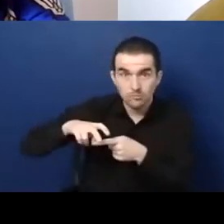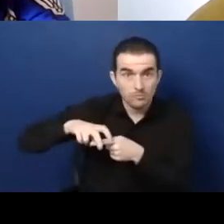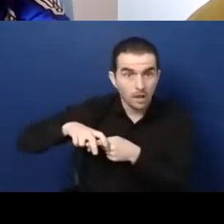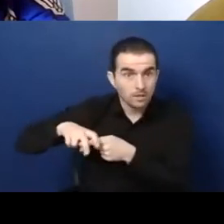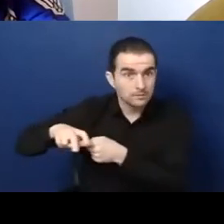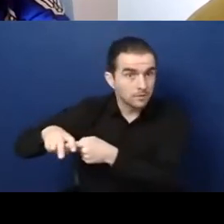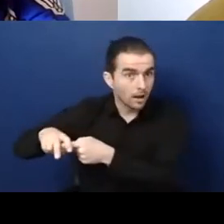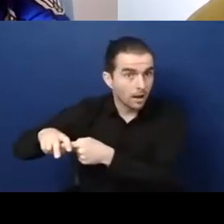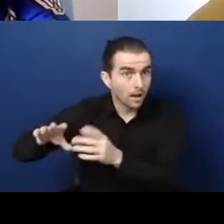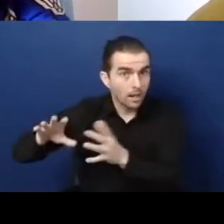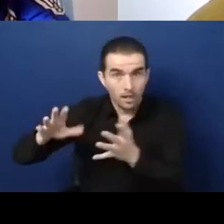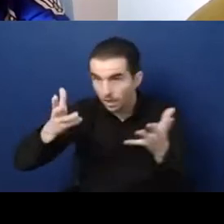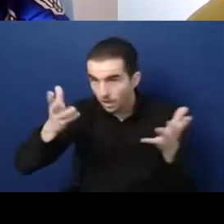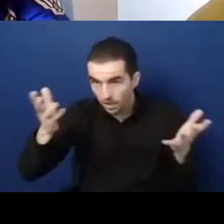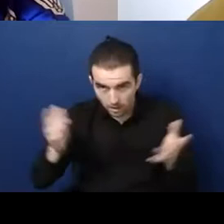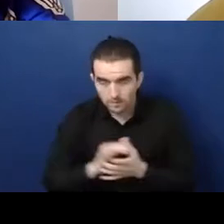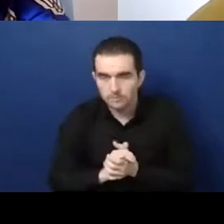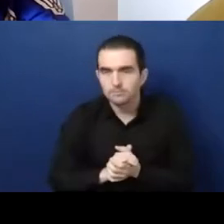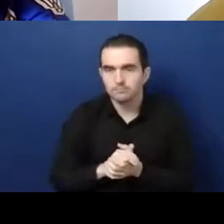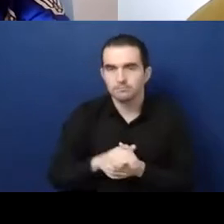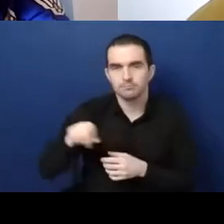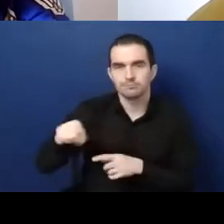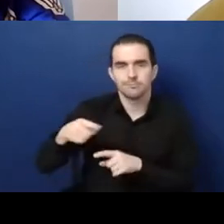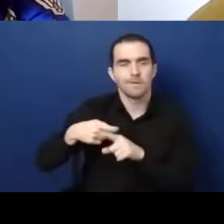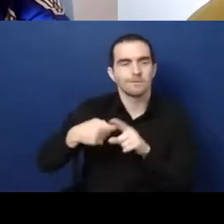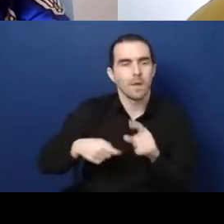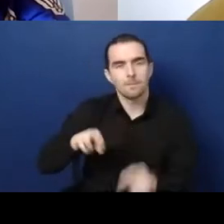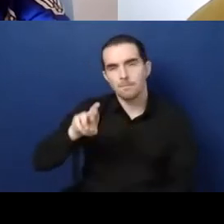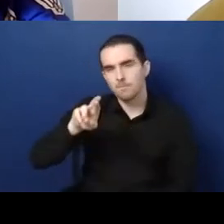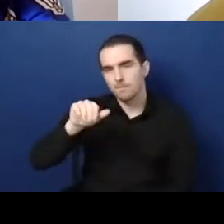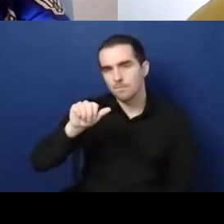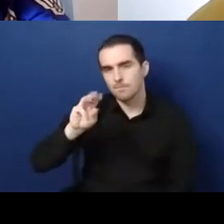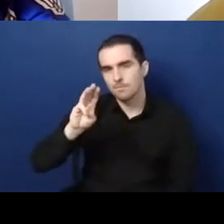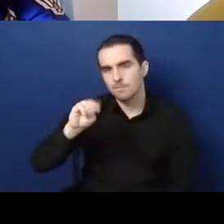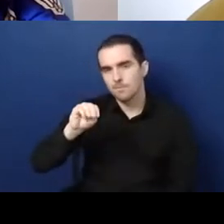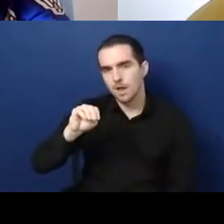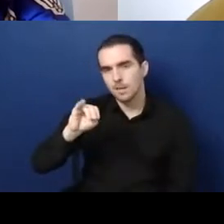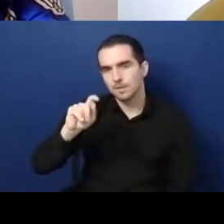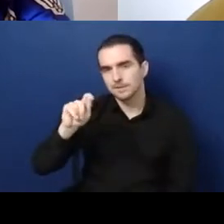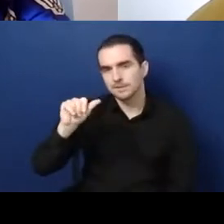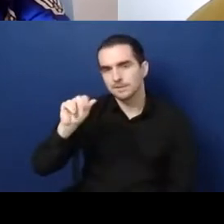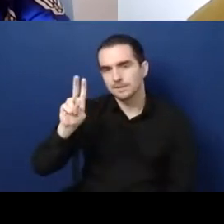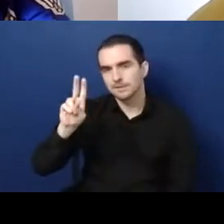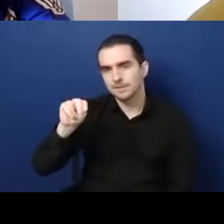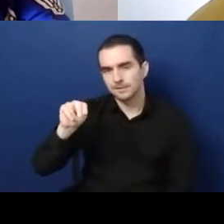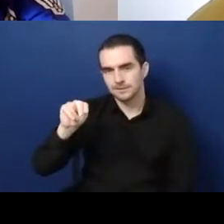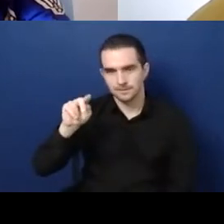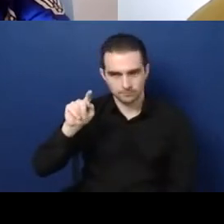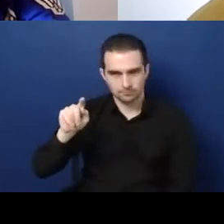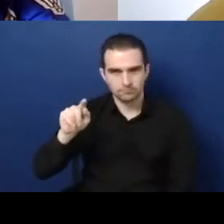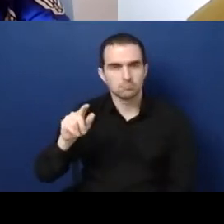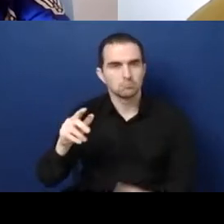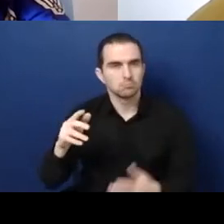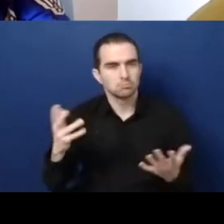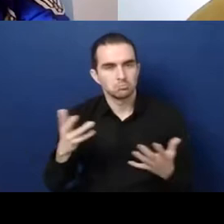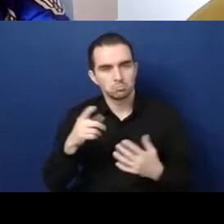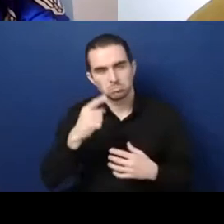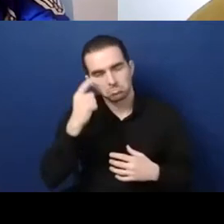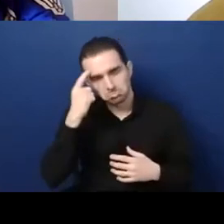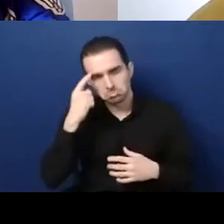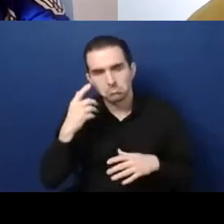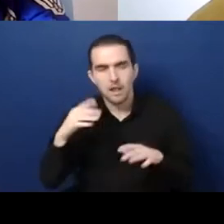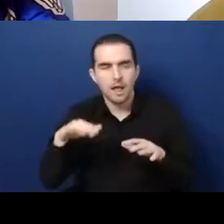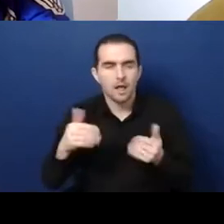think that safeguarding should not be a project, but embedded into running